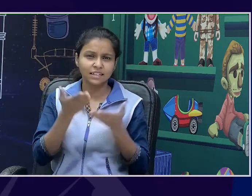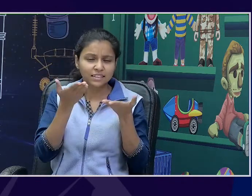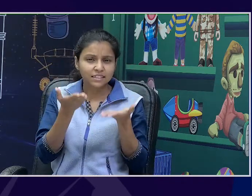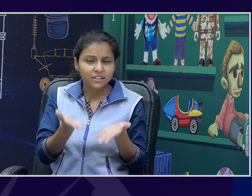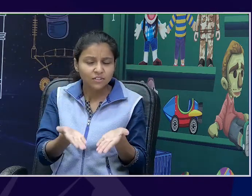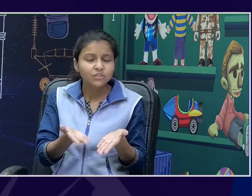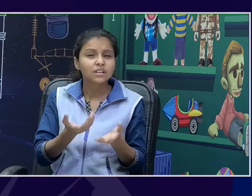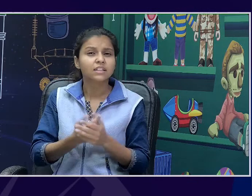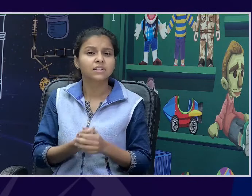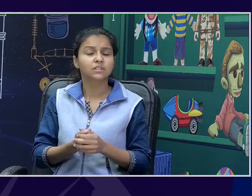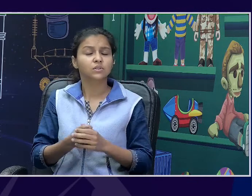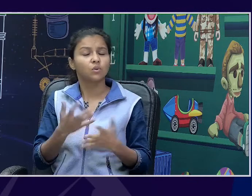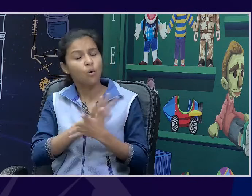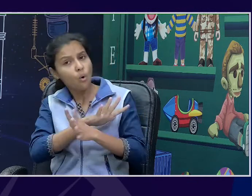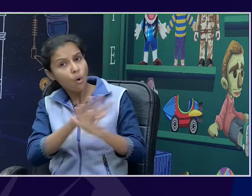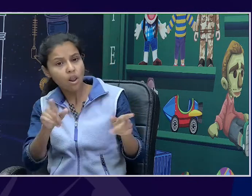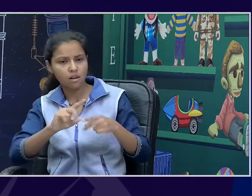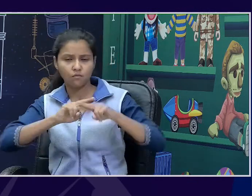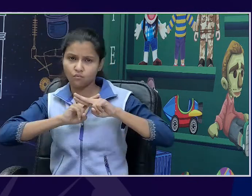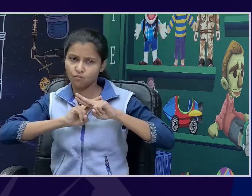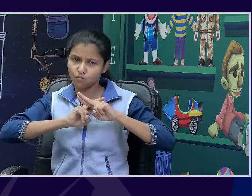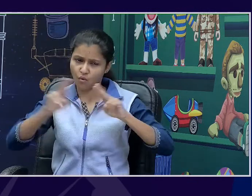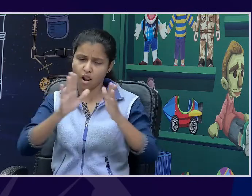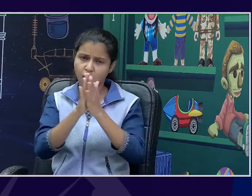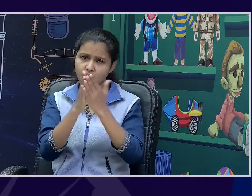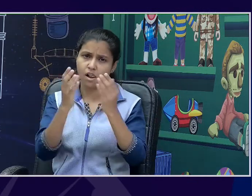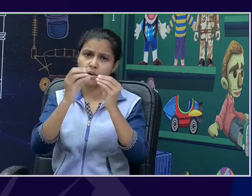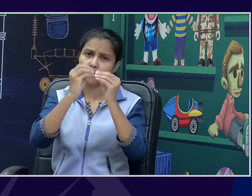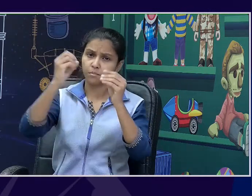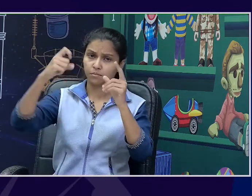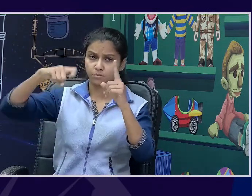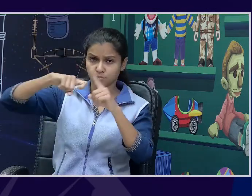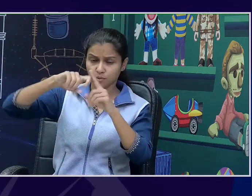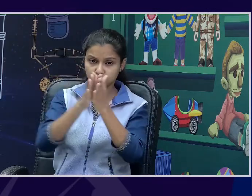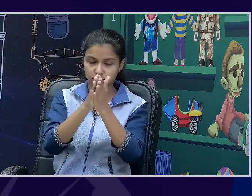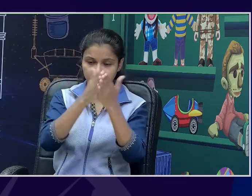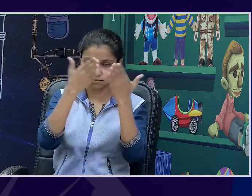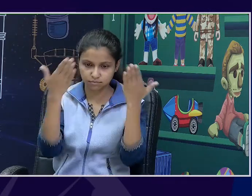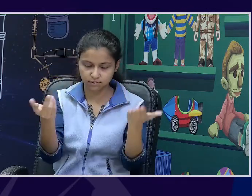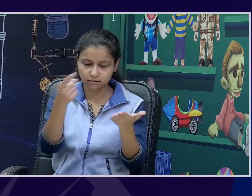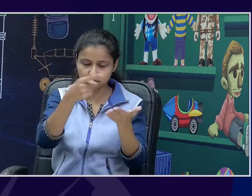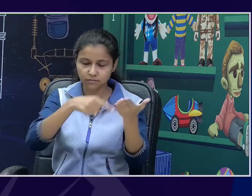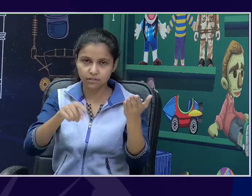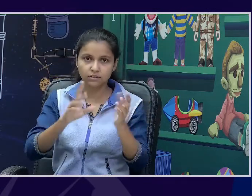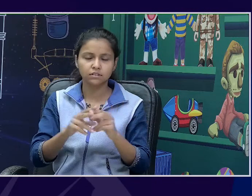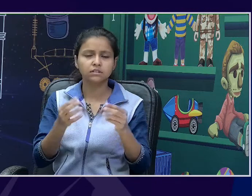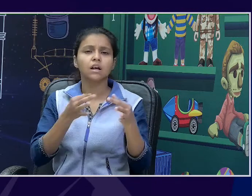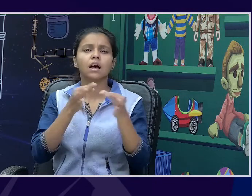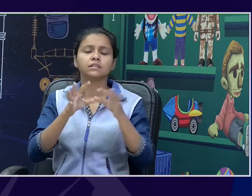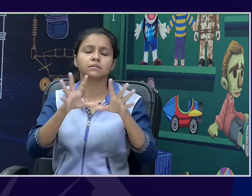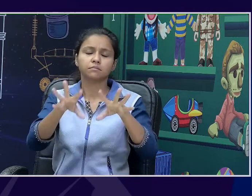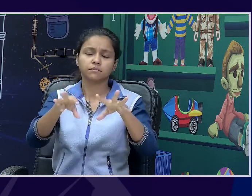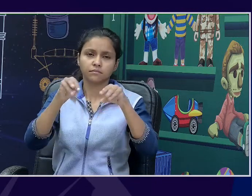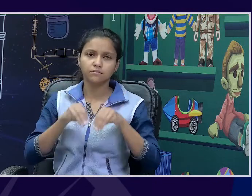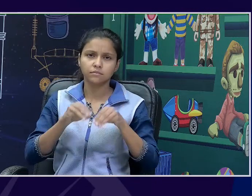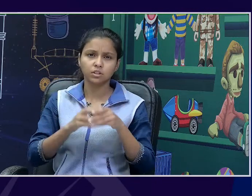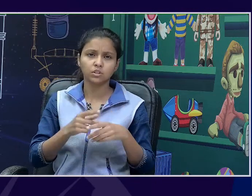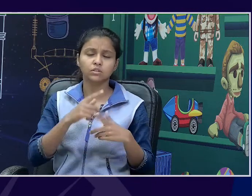what in this whole book Douglas is talking about. This chapter is just an excerpt. The whole